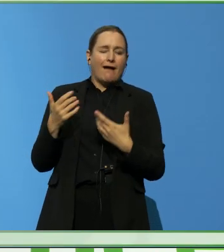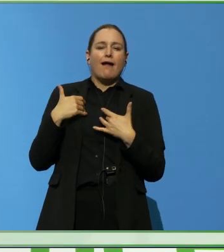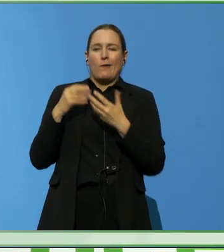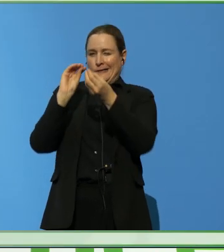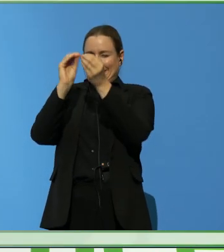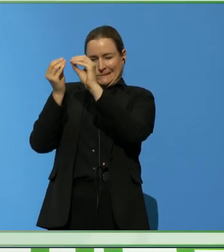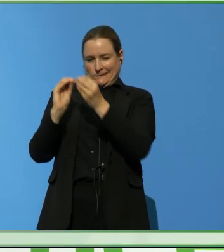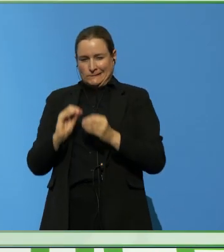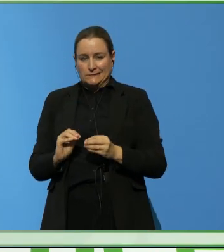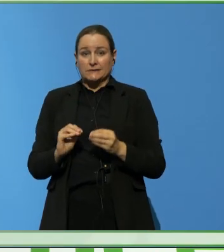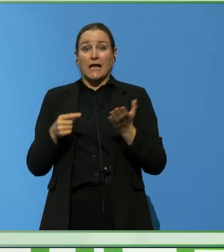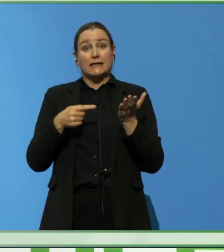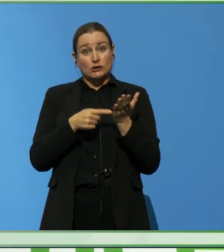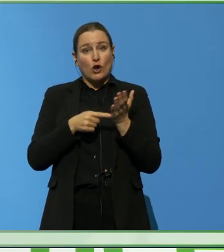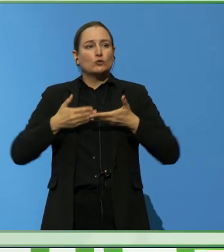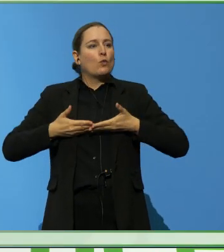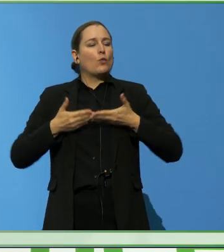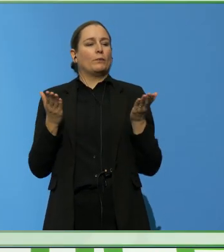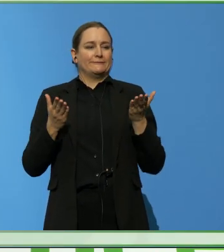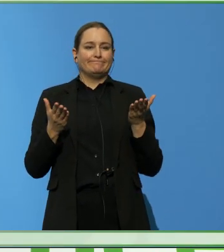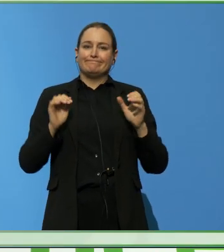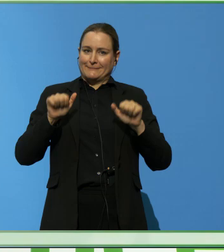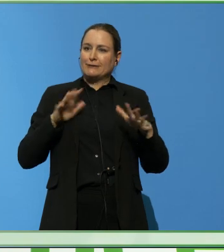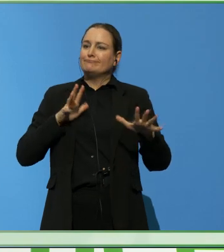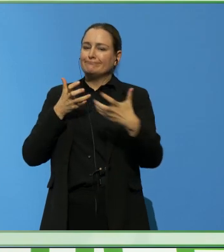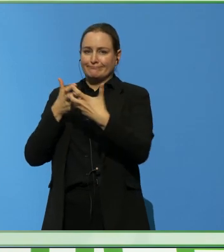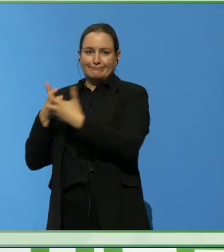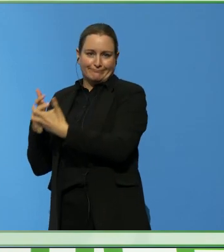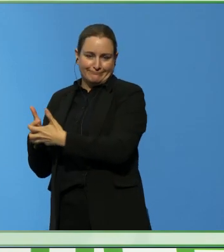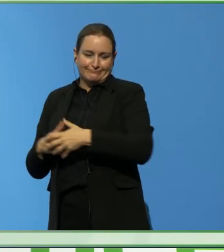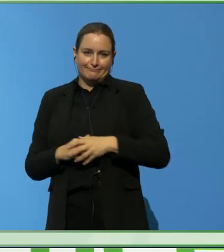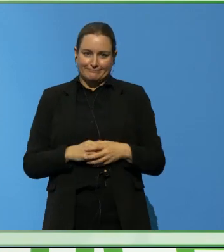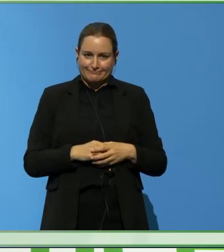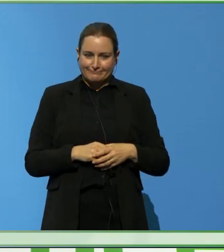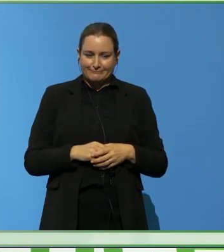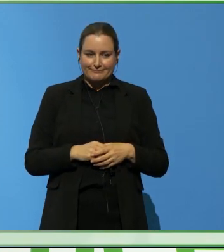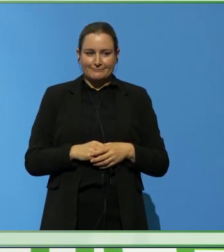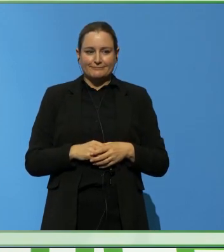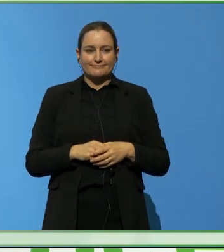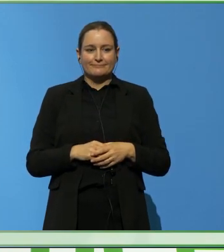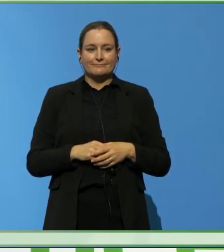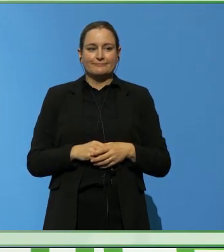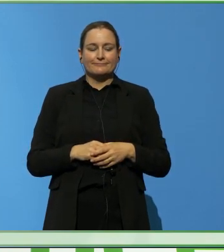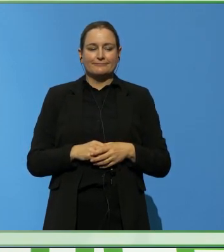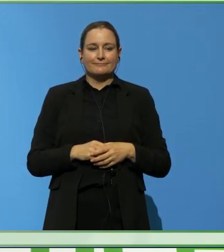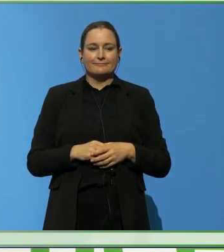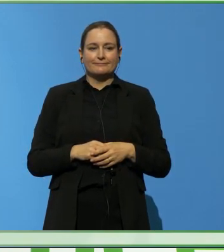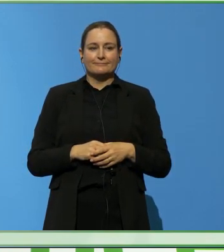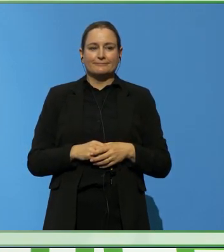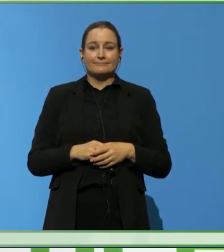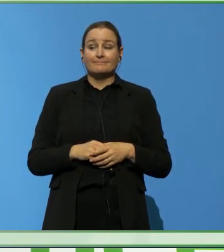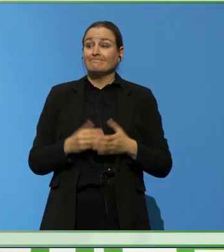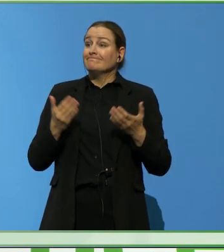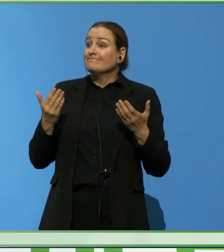marginalized and excluded. And before I close, I would like to invite a